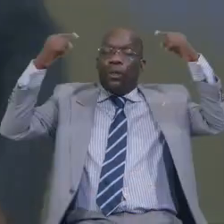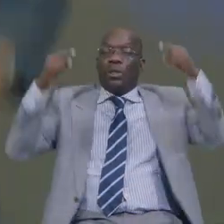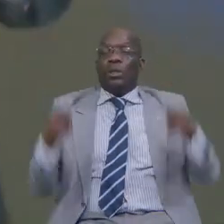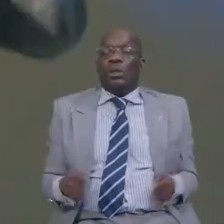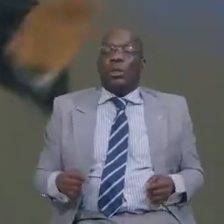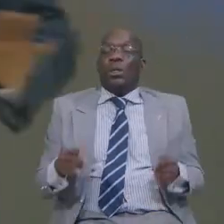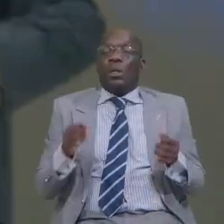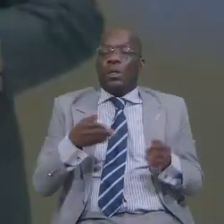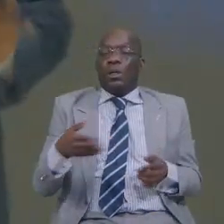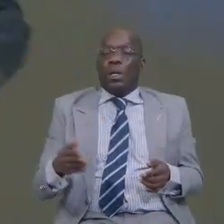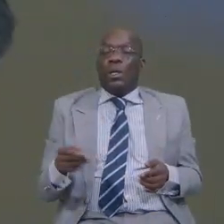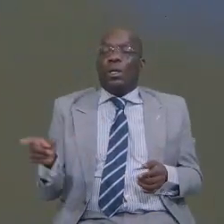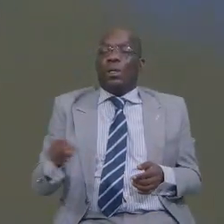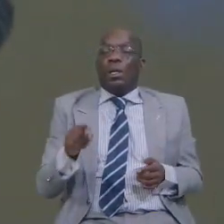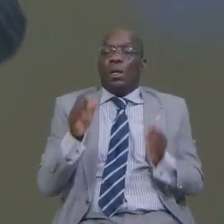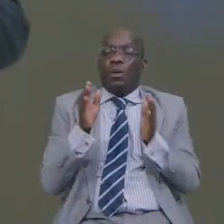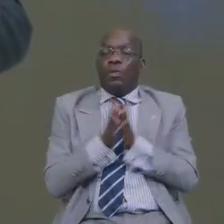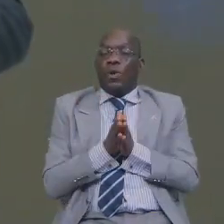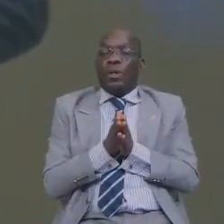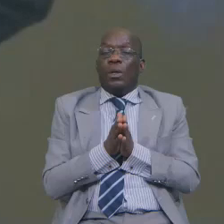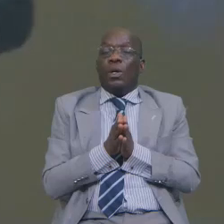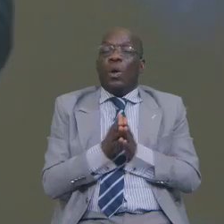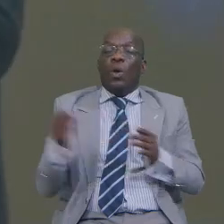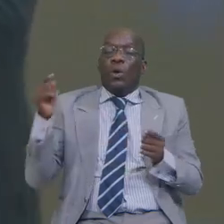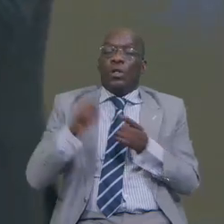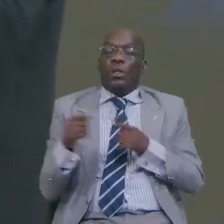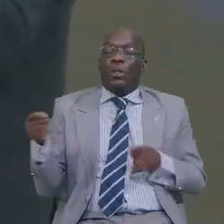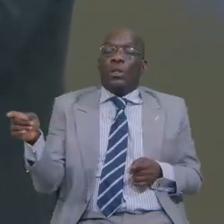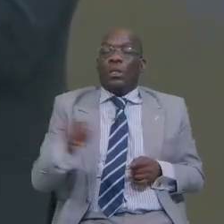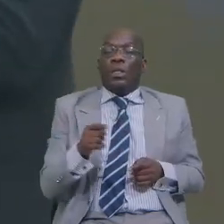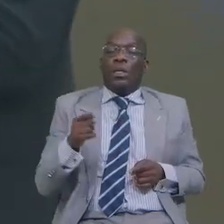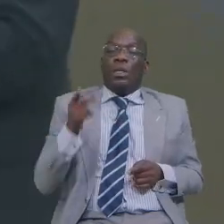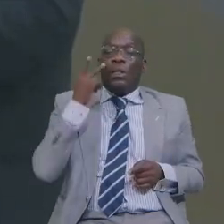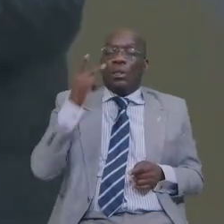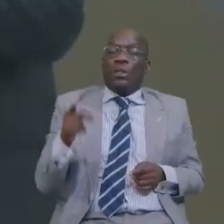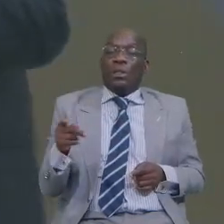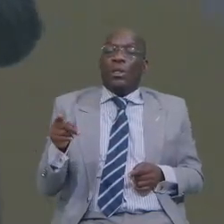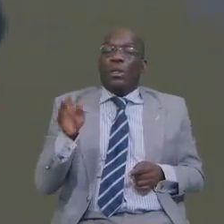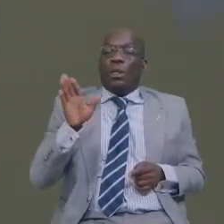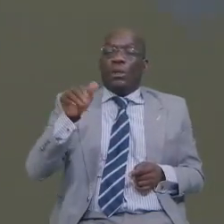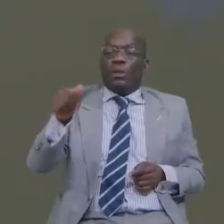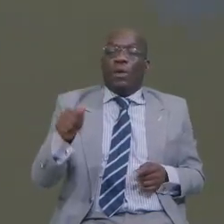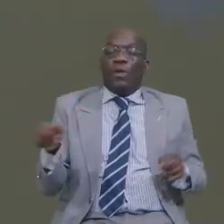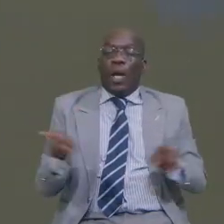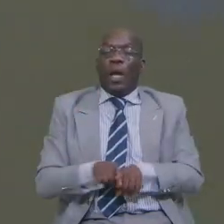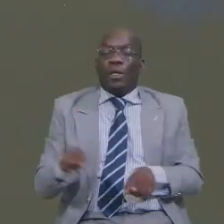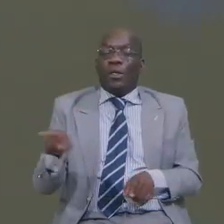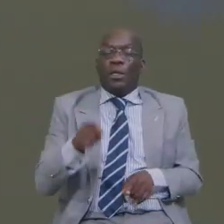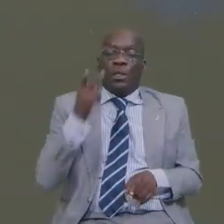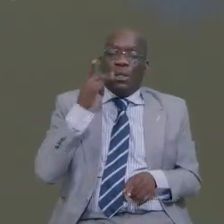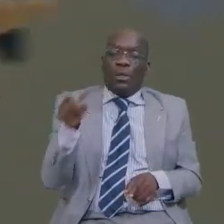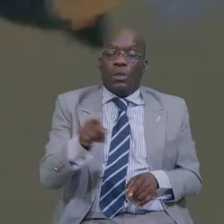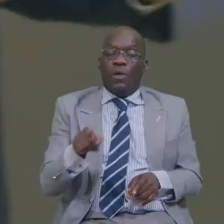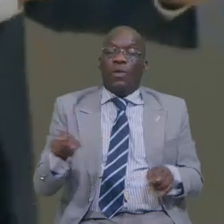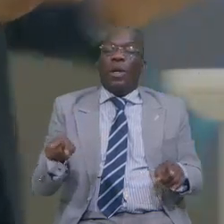again until they see themselves as specialists. No, he doesn't want you to be a